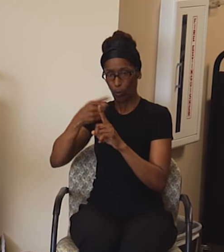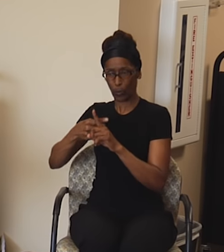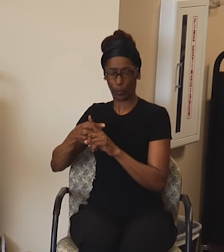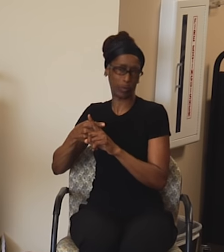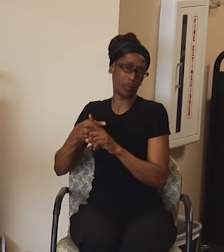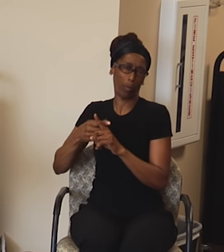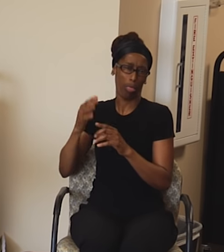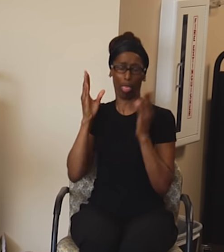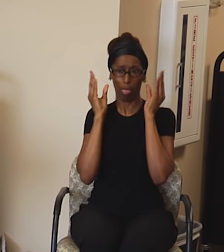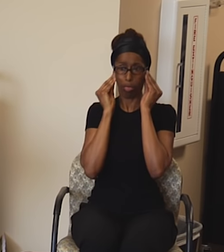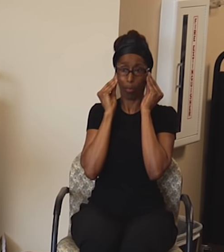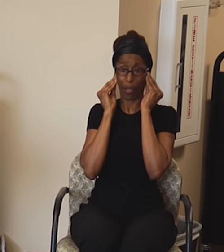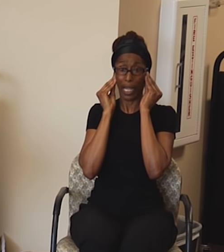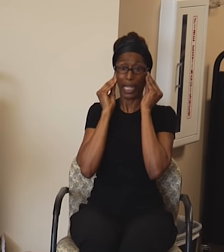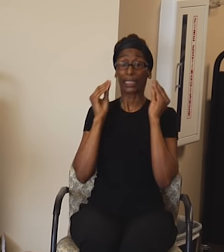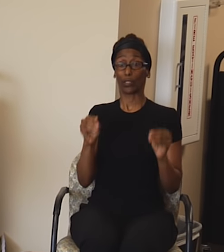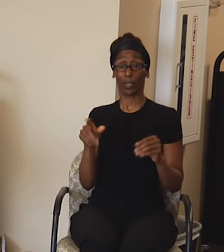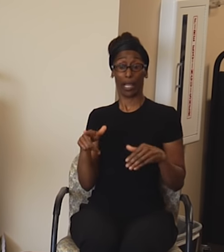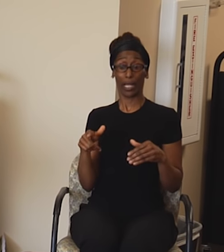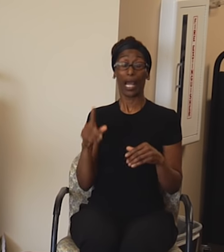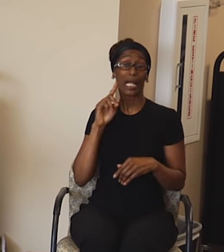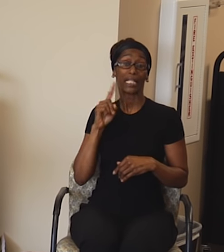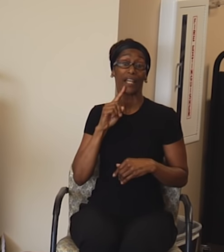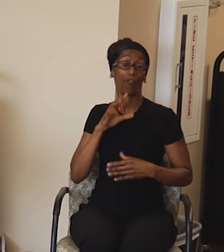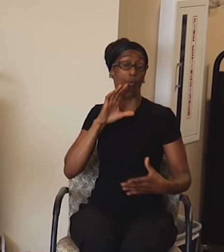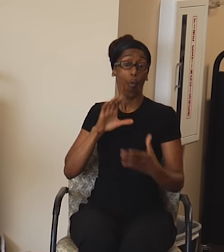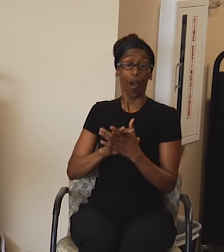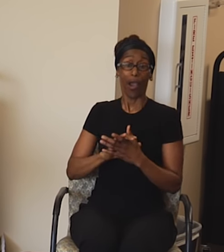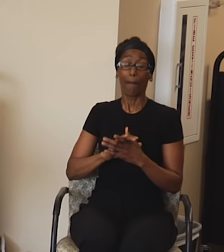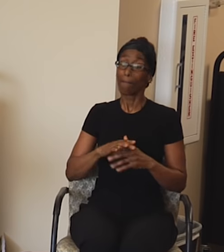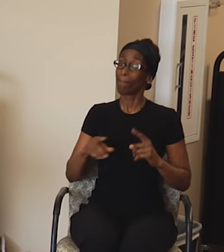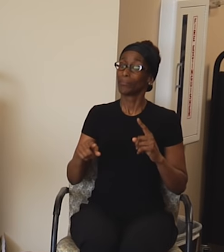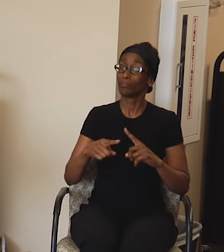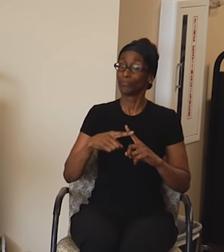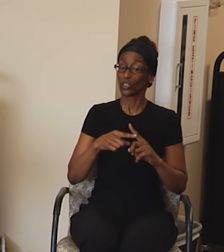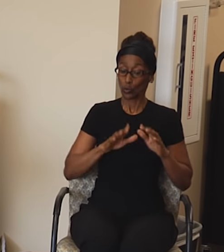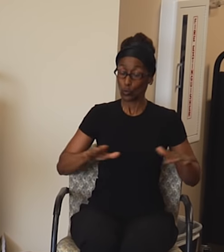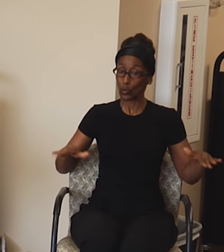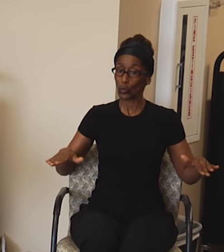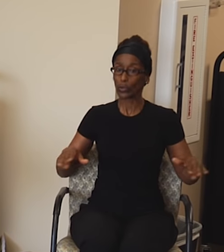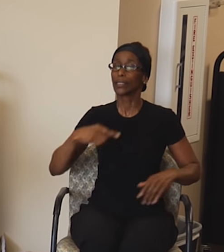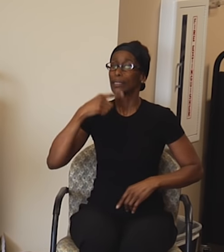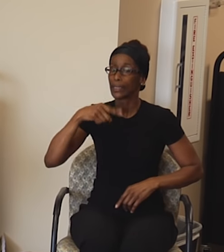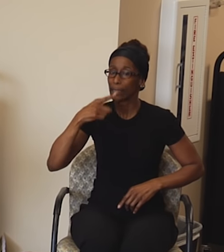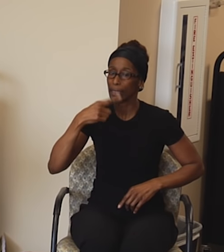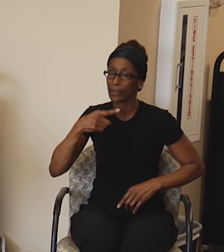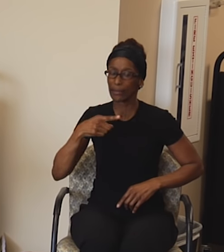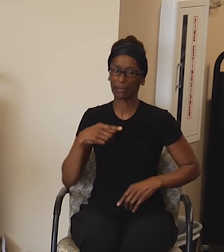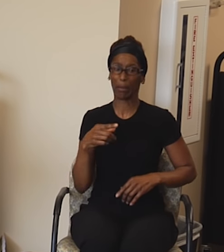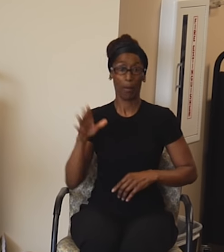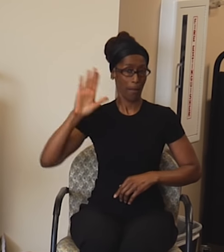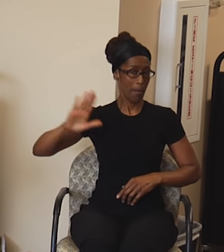So he moved very easily between the deaf and the hearing worlds. But this was at a time when there was a lot of prejudice against deaf people. So the